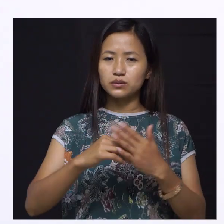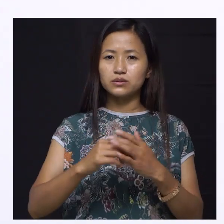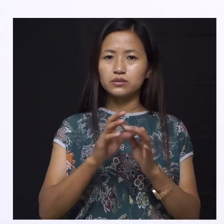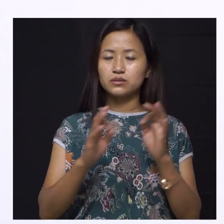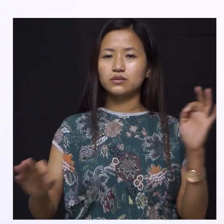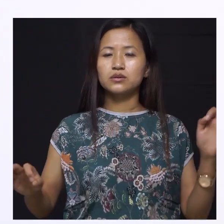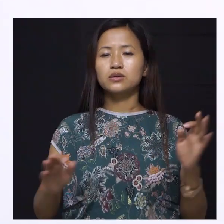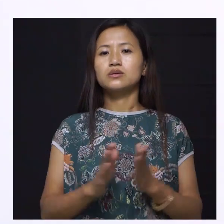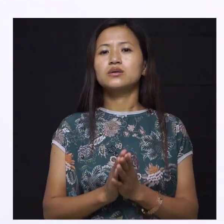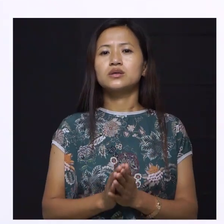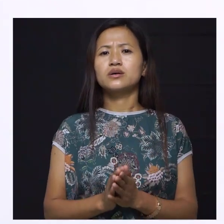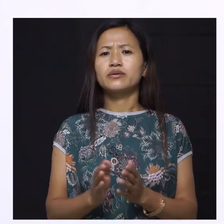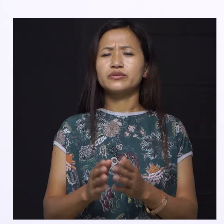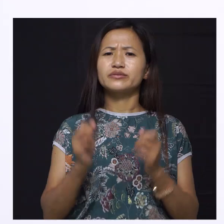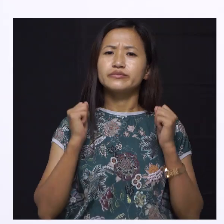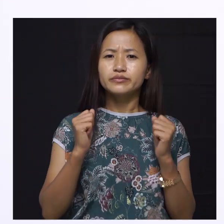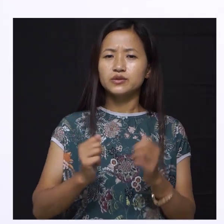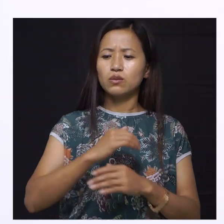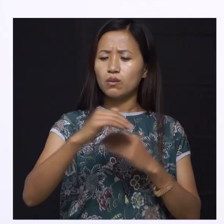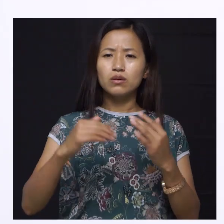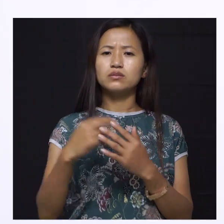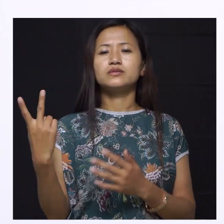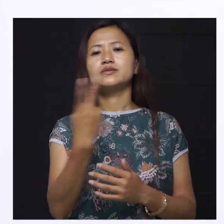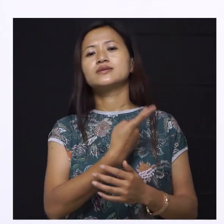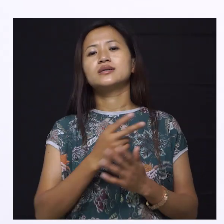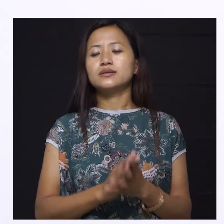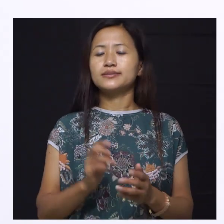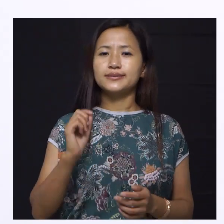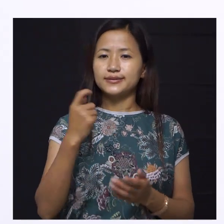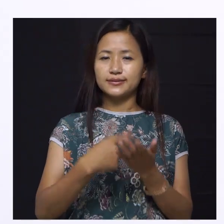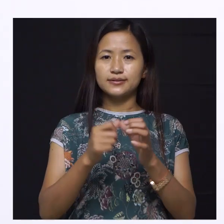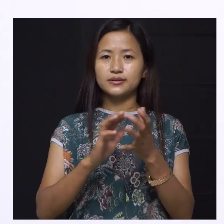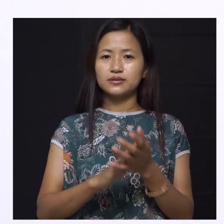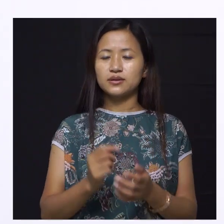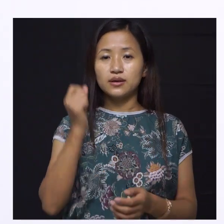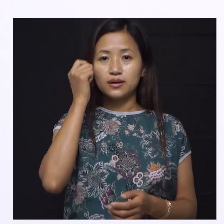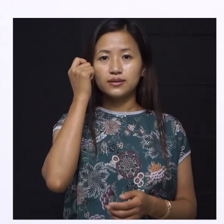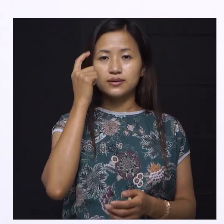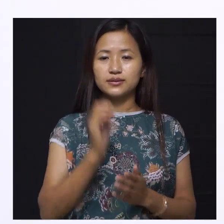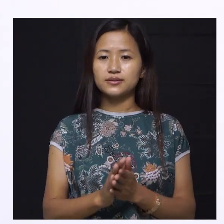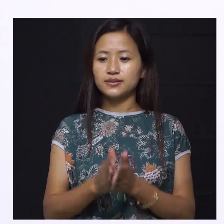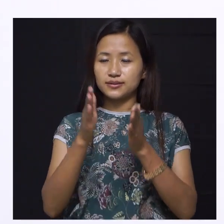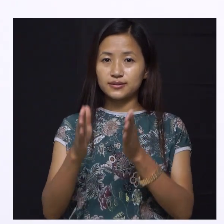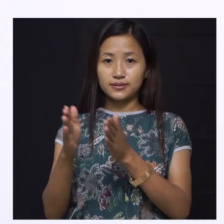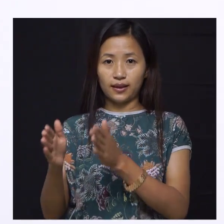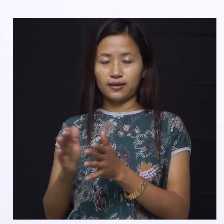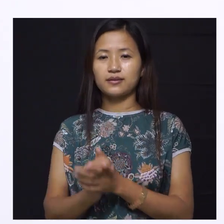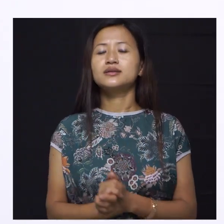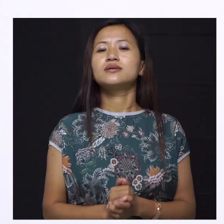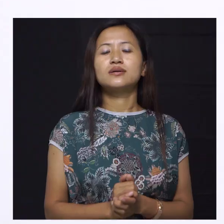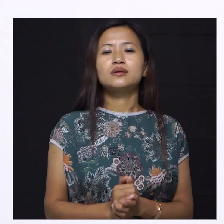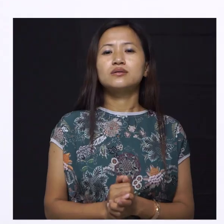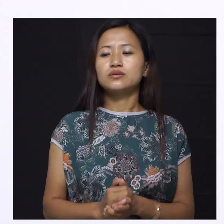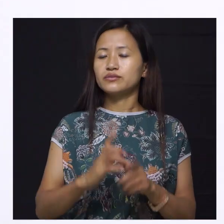is going to be a little difficult for all of us, and that is the reason why I want all of you to just understand the setting, and then the rest you